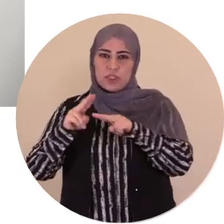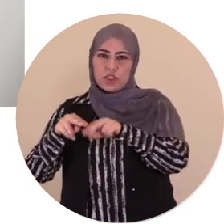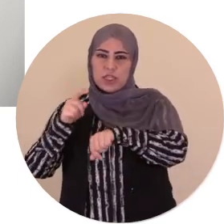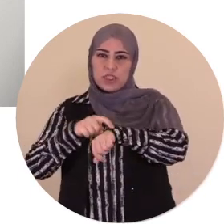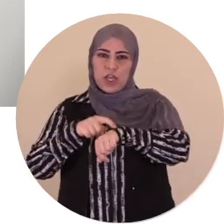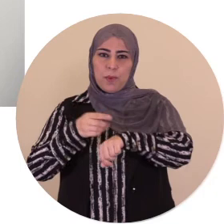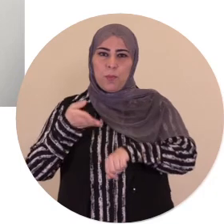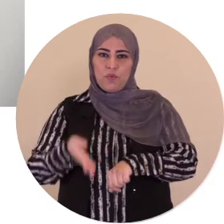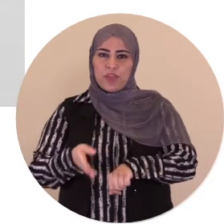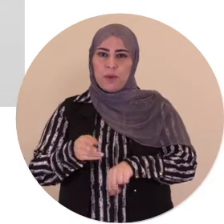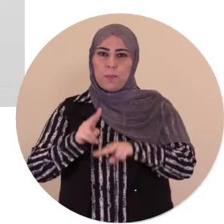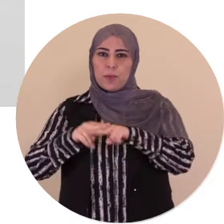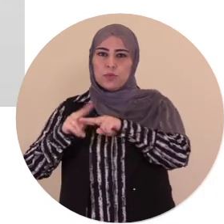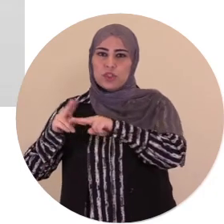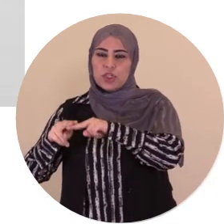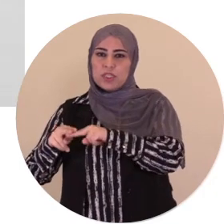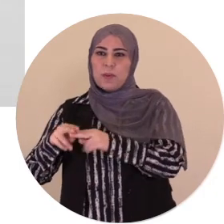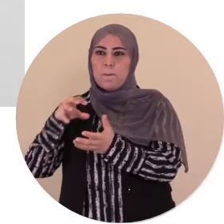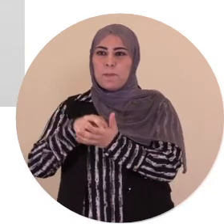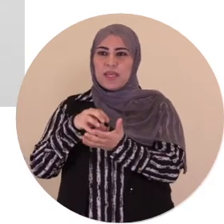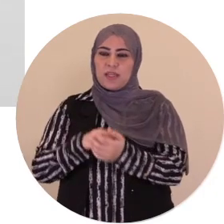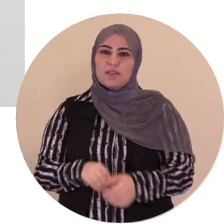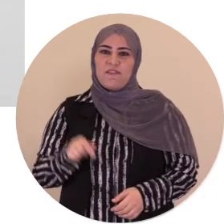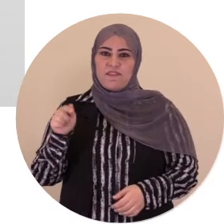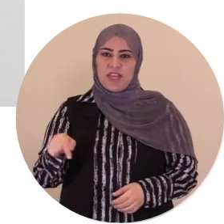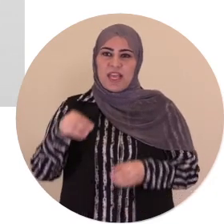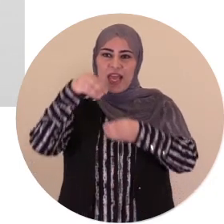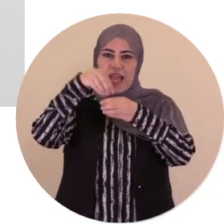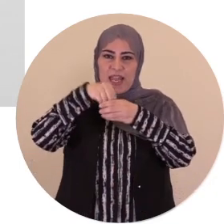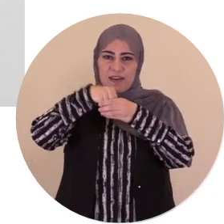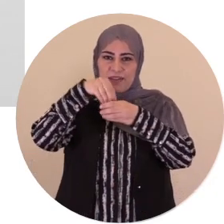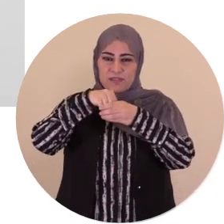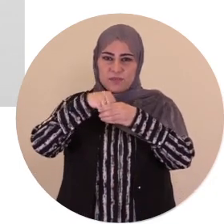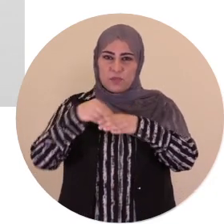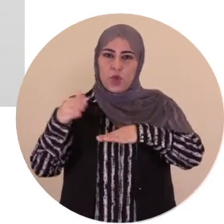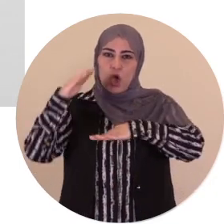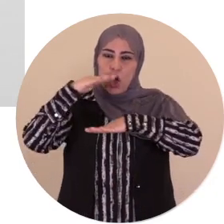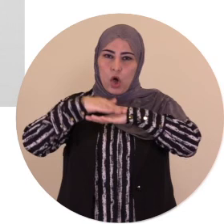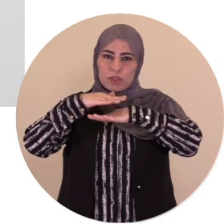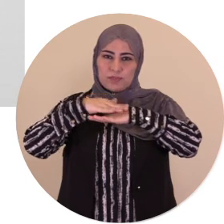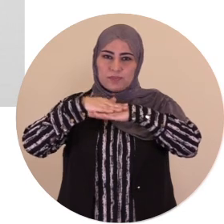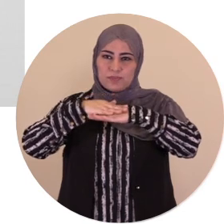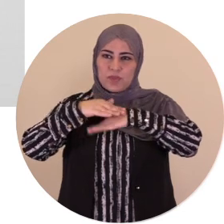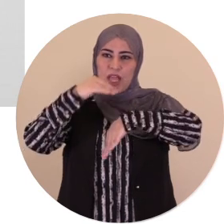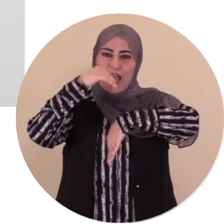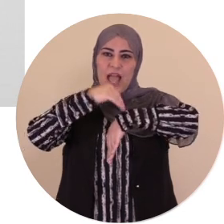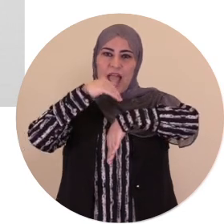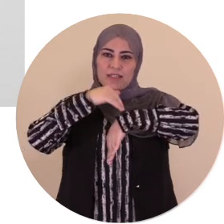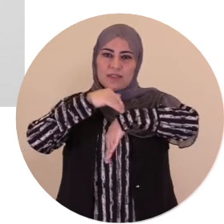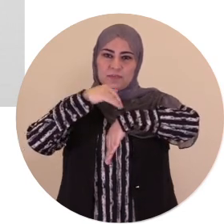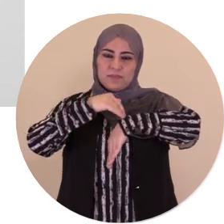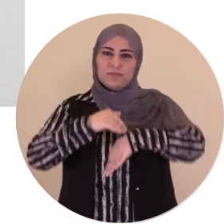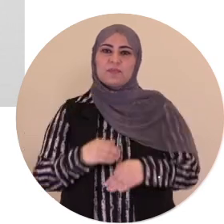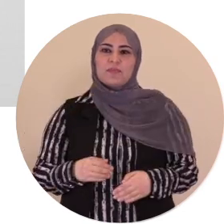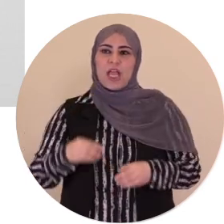Let's look at prepositions of time. We have in, on, and at. In is used to talk about years, months, seasons,